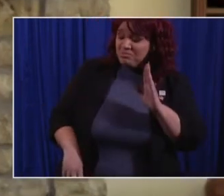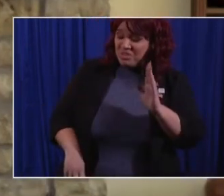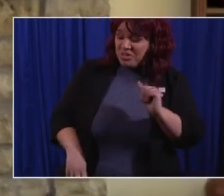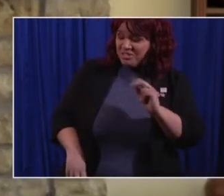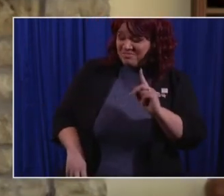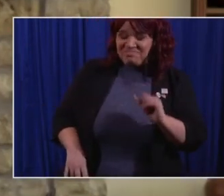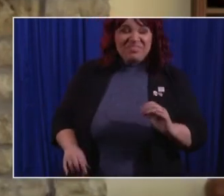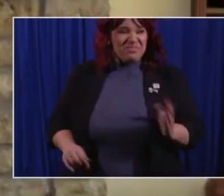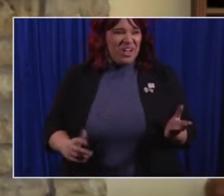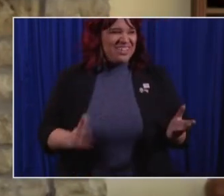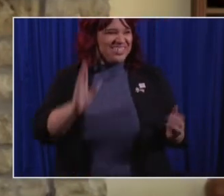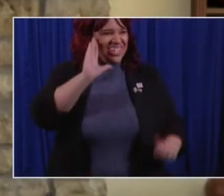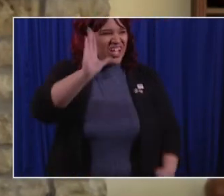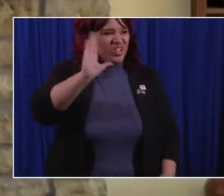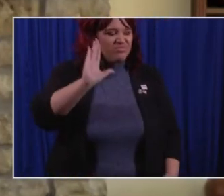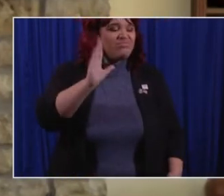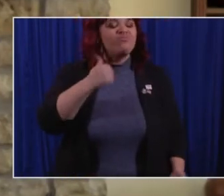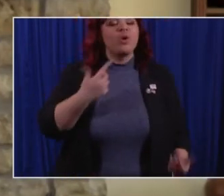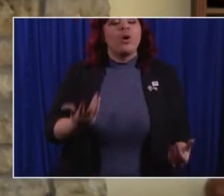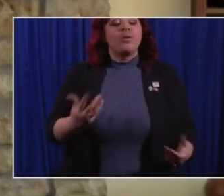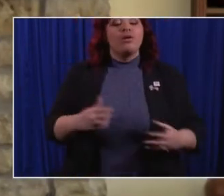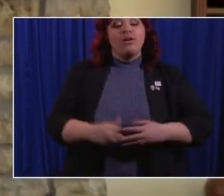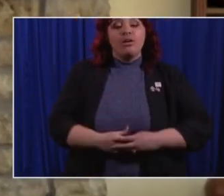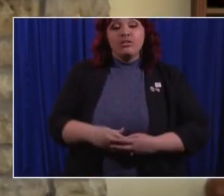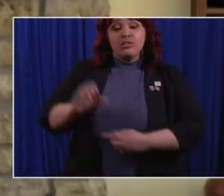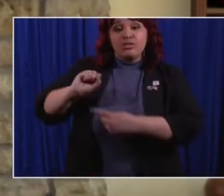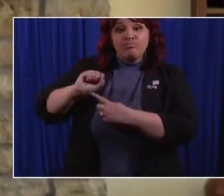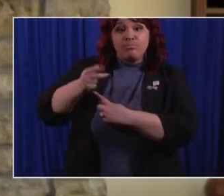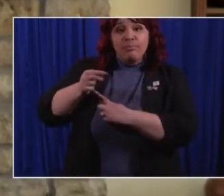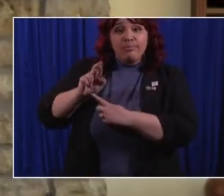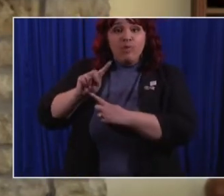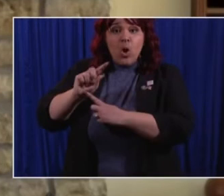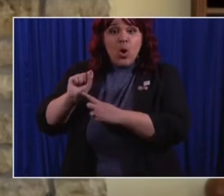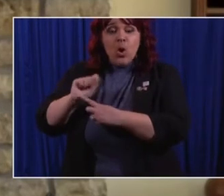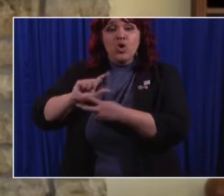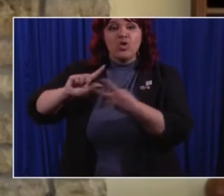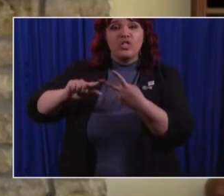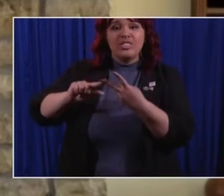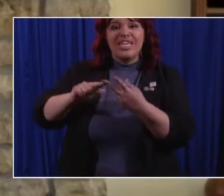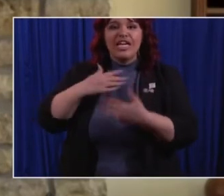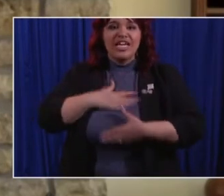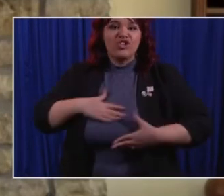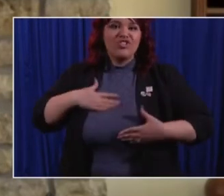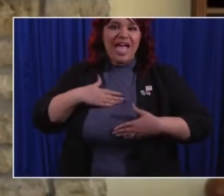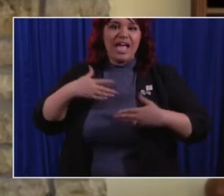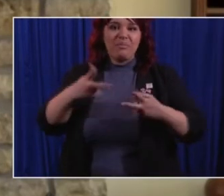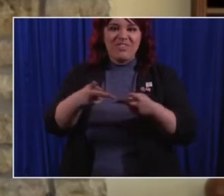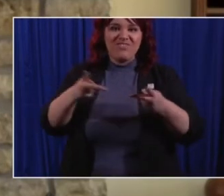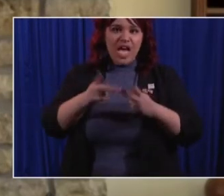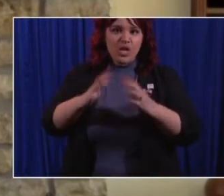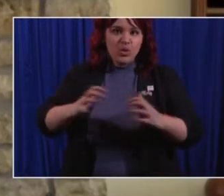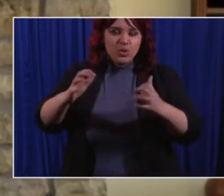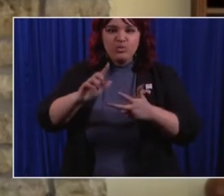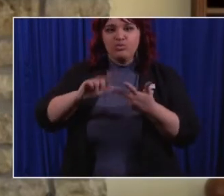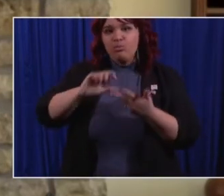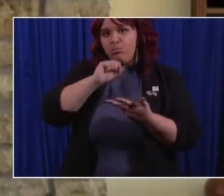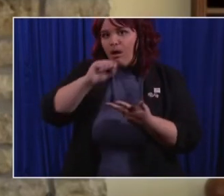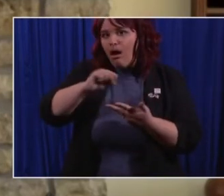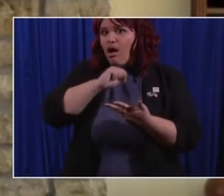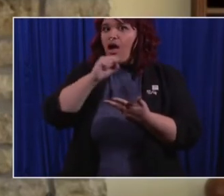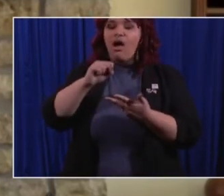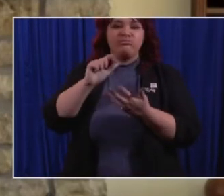about the reopening of sports and entertainment venues, proms and graduations. Going forward with these